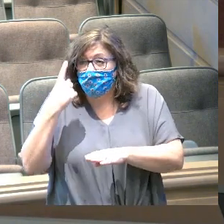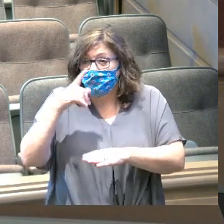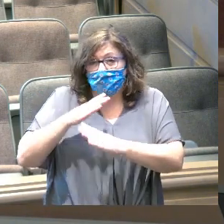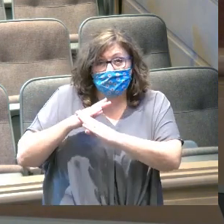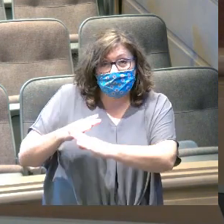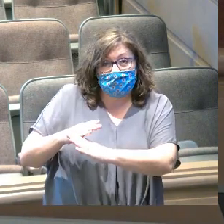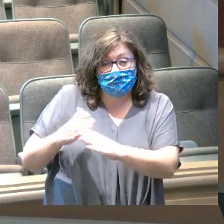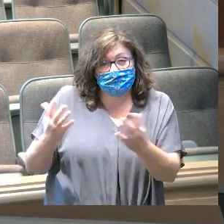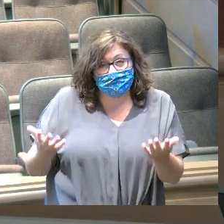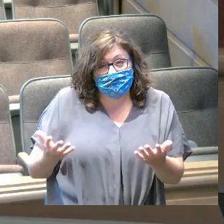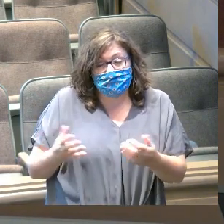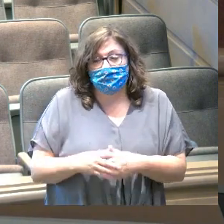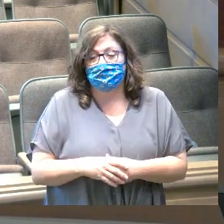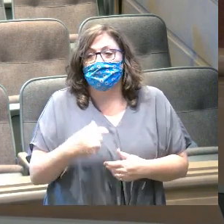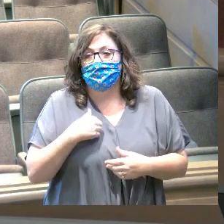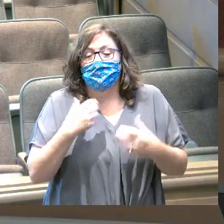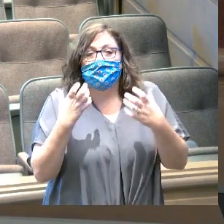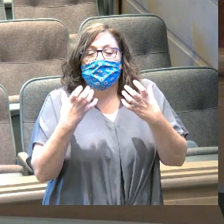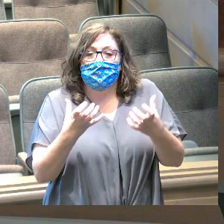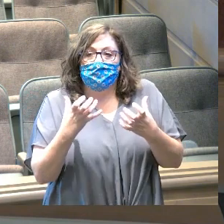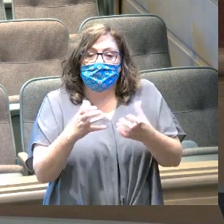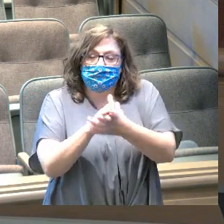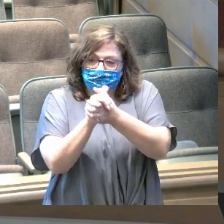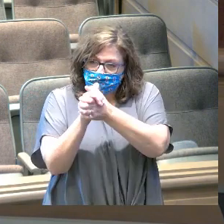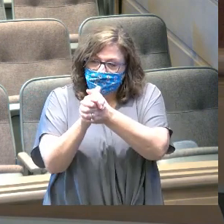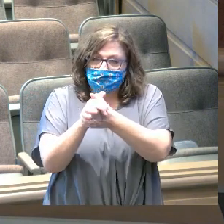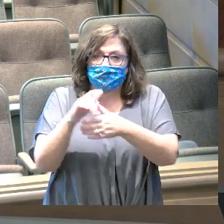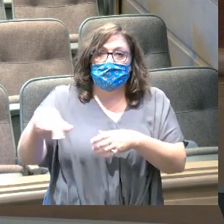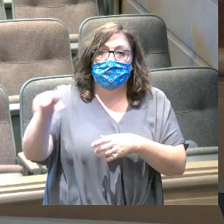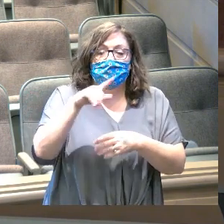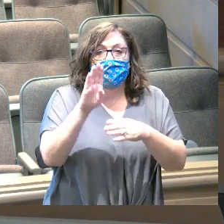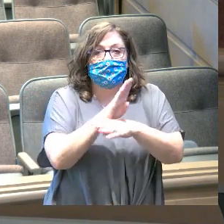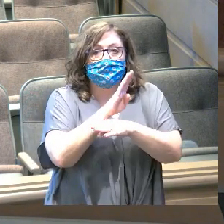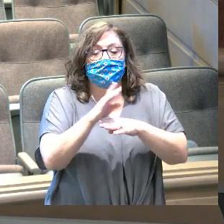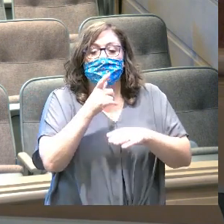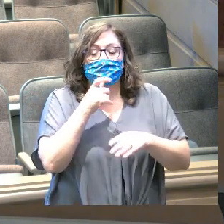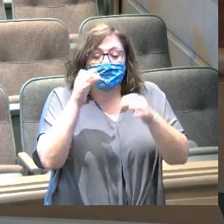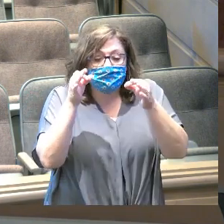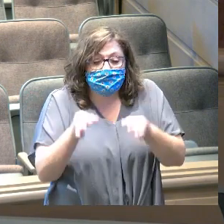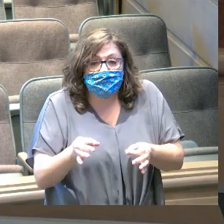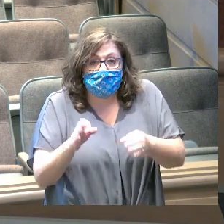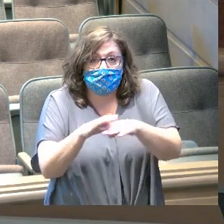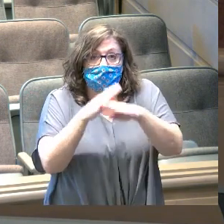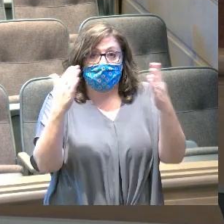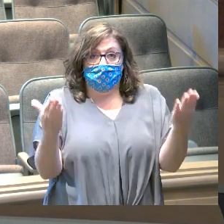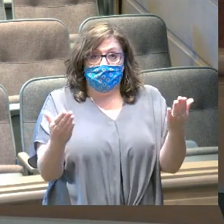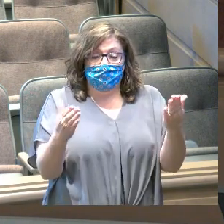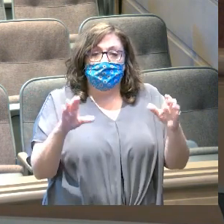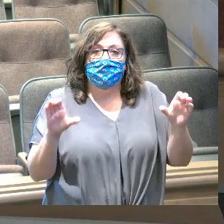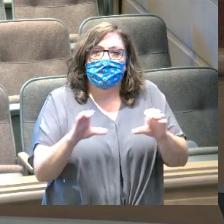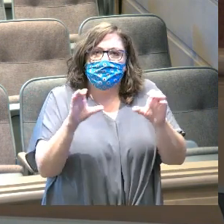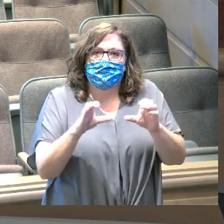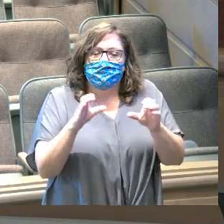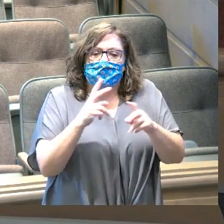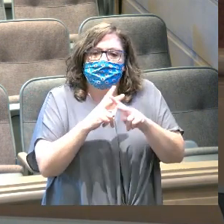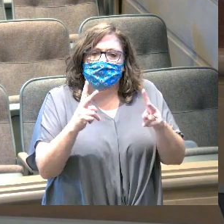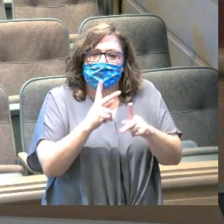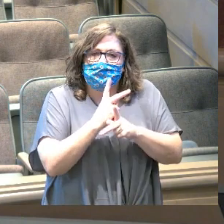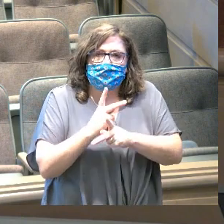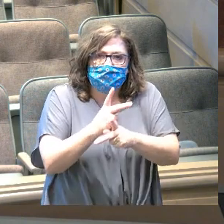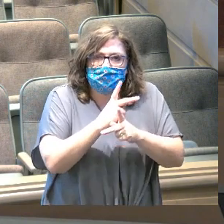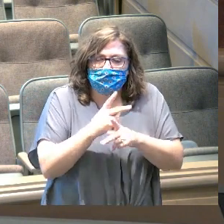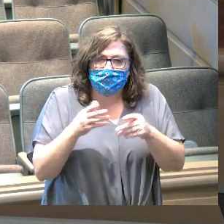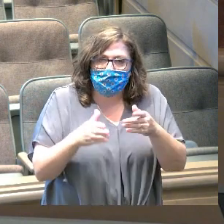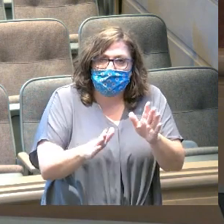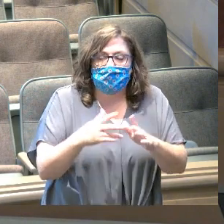want to applaud the businesses that have decided to reopen and do so in a conscientious manner. I've heard